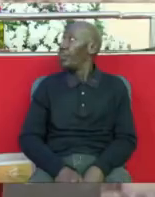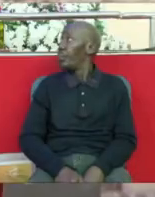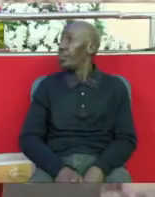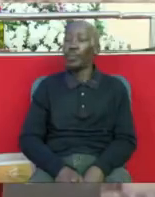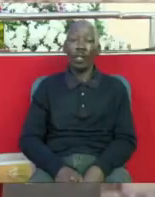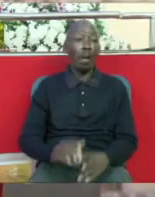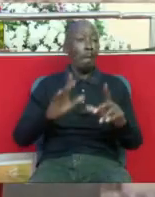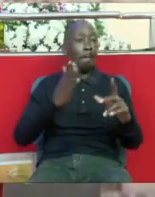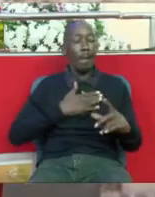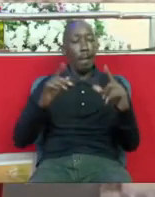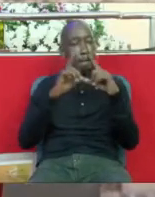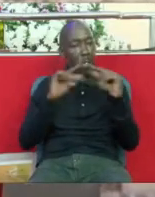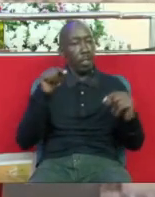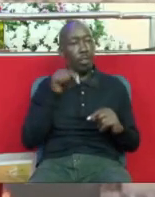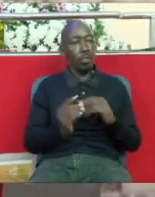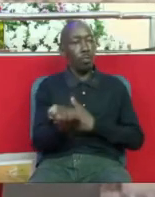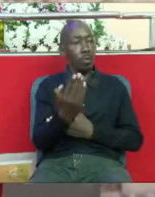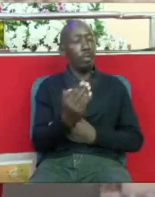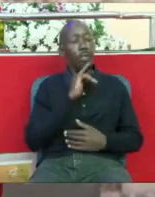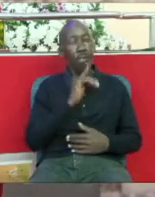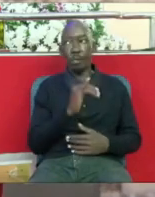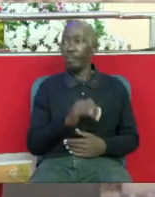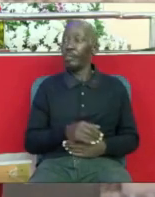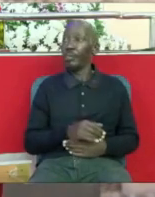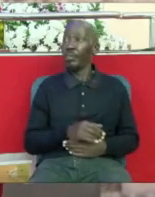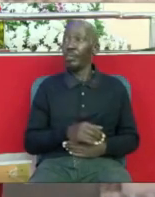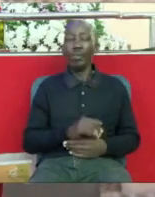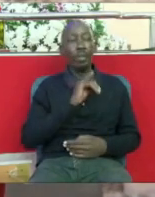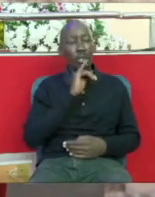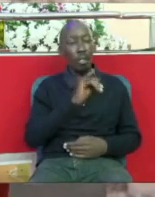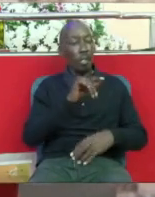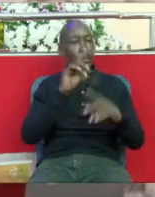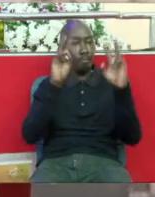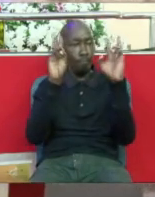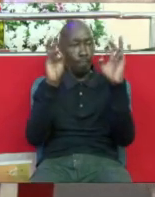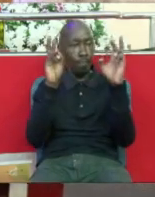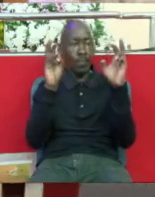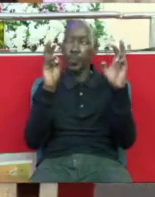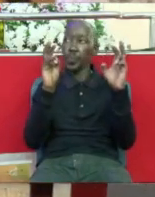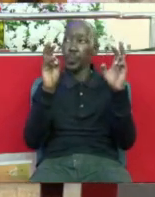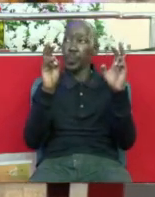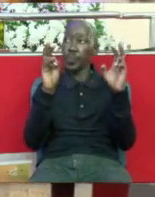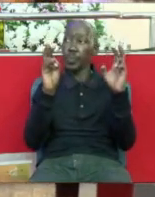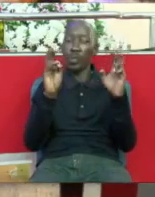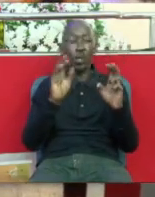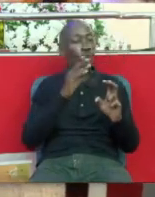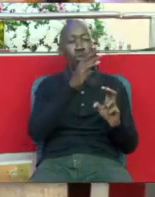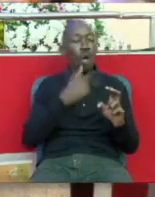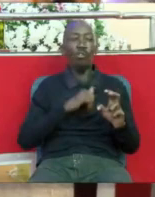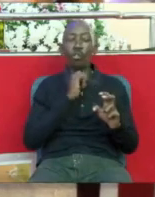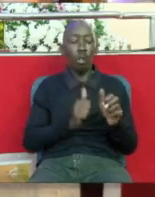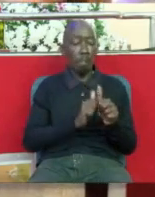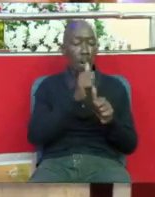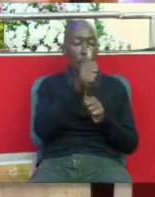My message this morning to you. Ujumbe wangu kwako asubuhi ya leo. Is entitled. Umeanwani. You have not passed